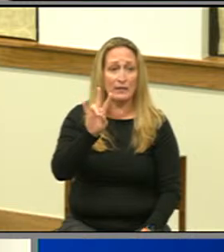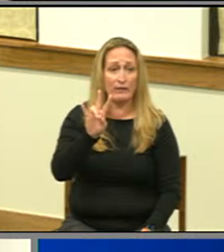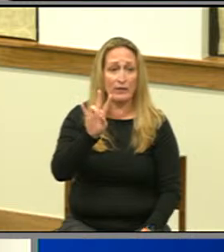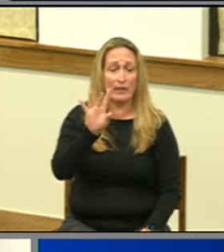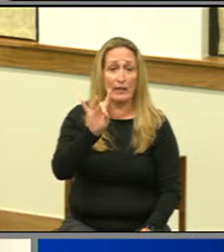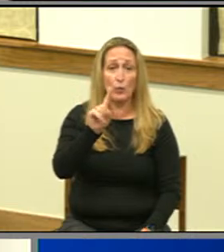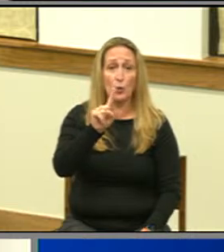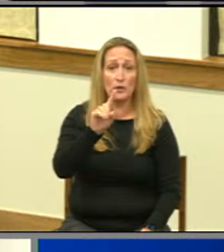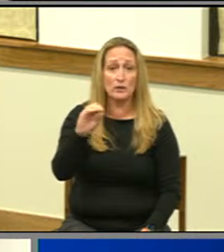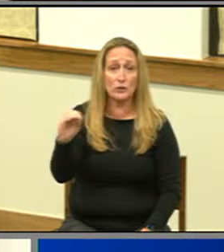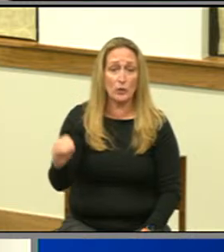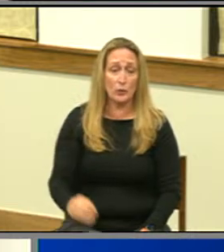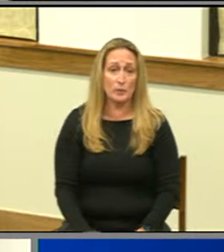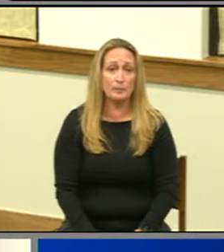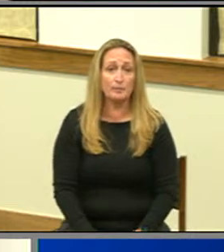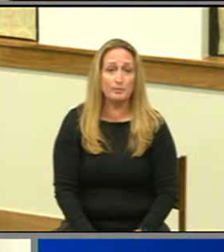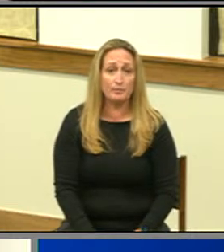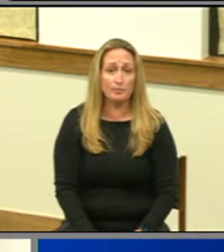937-8100.